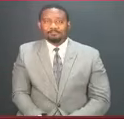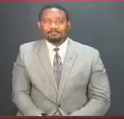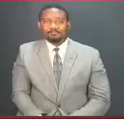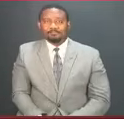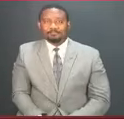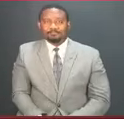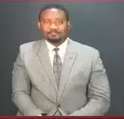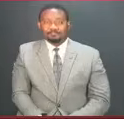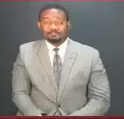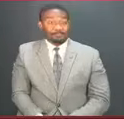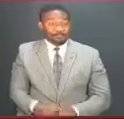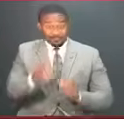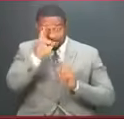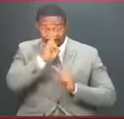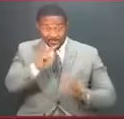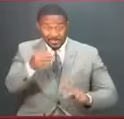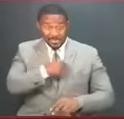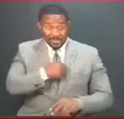Honorable members,